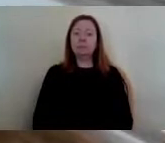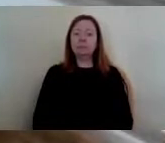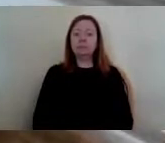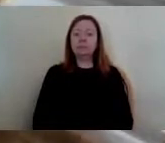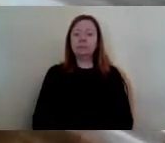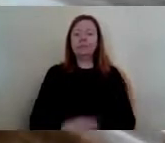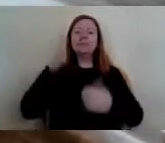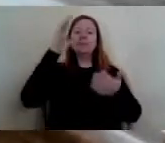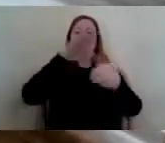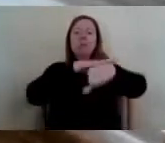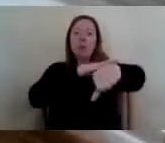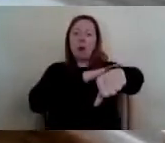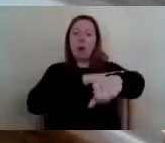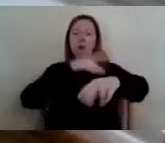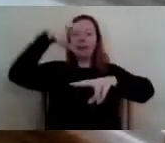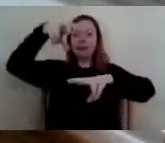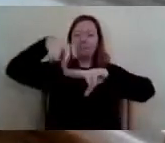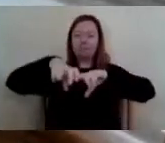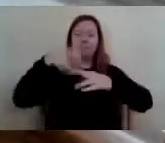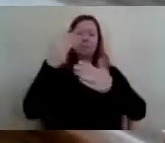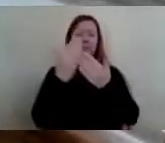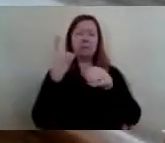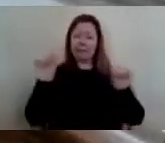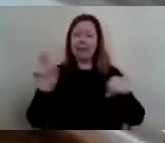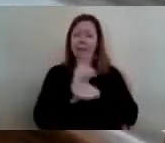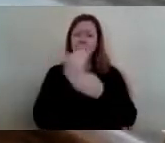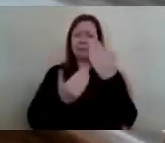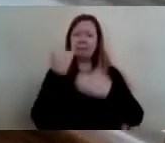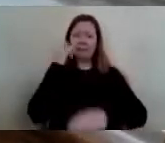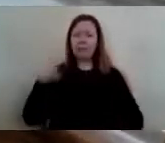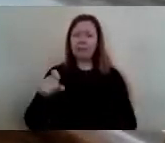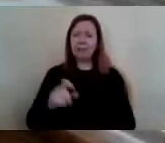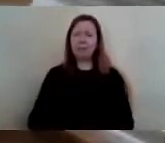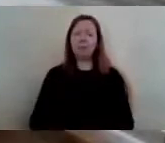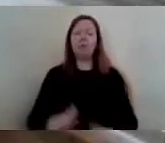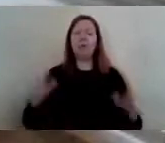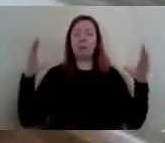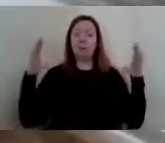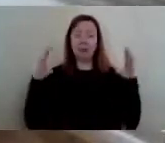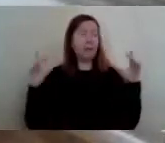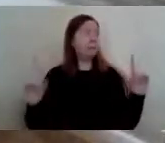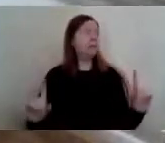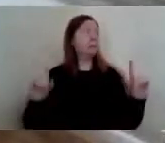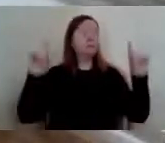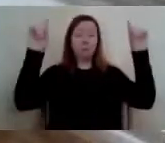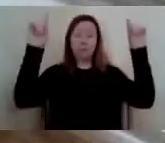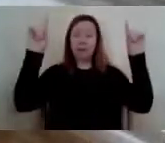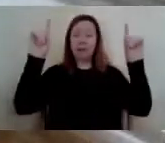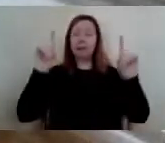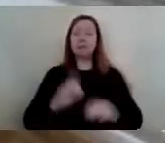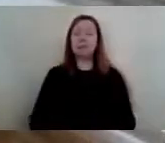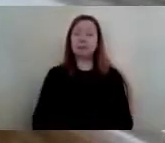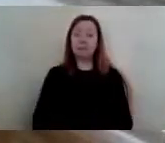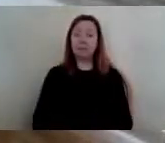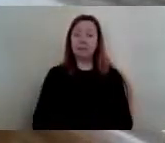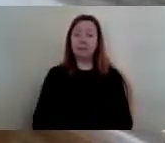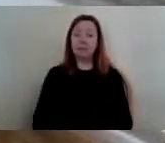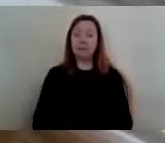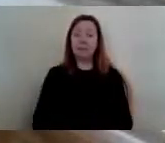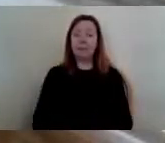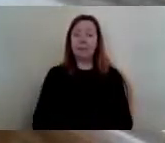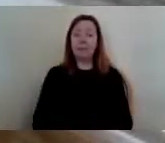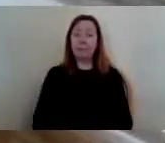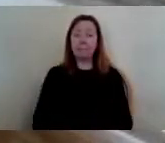and slowly down to your chair using your hands if you need to. Again, arms up, press all the way,